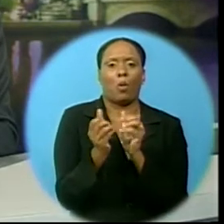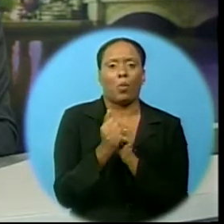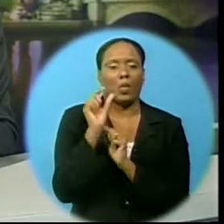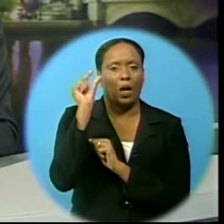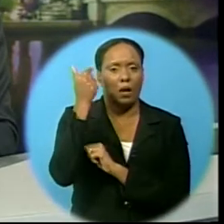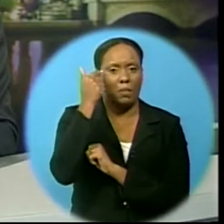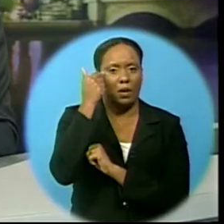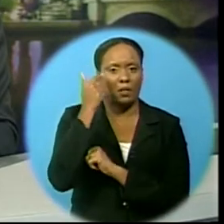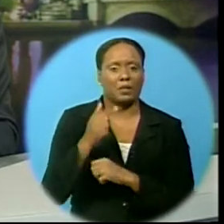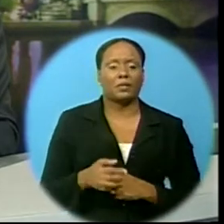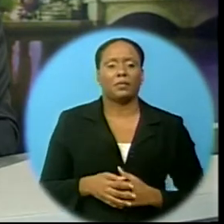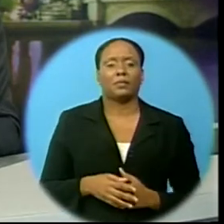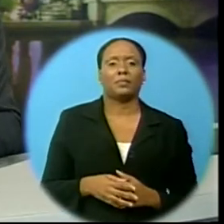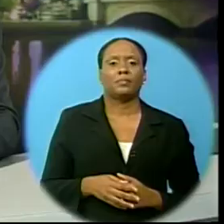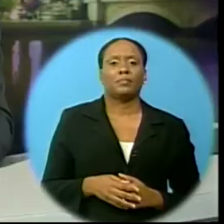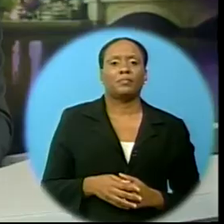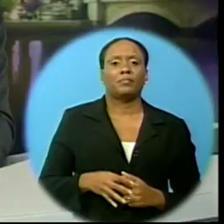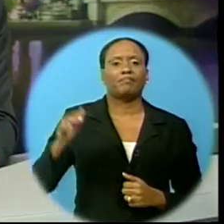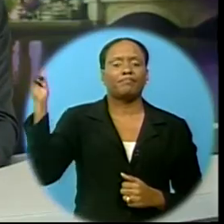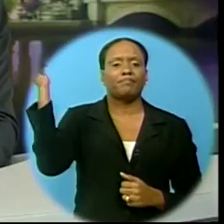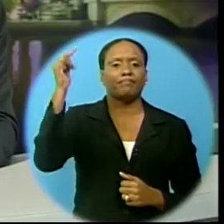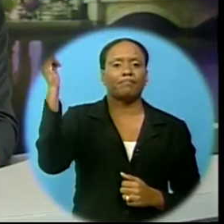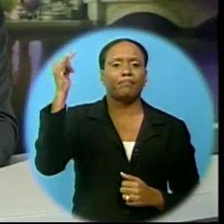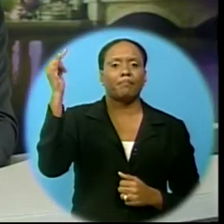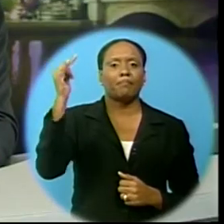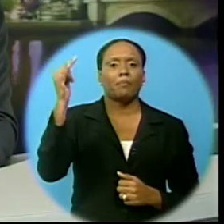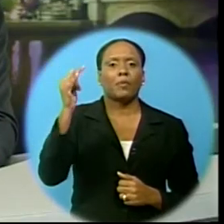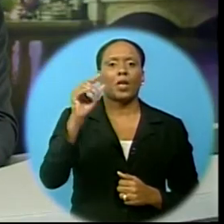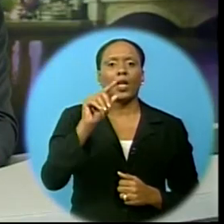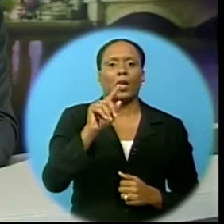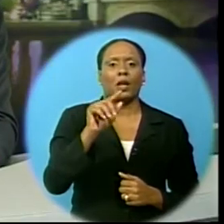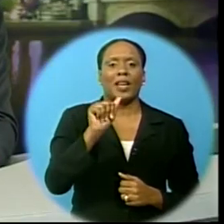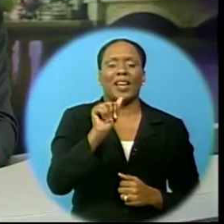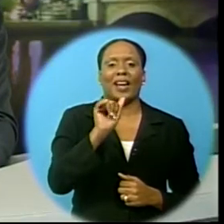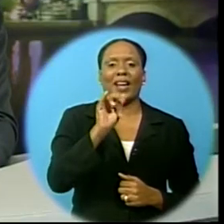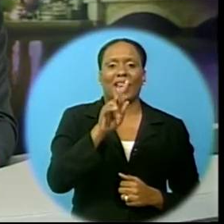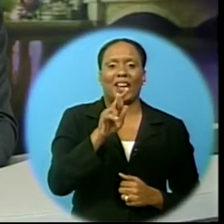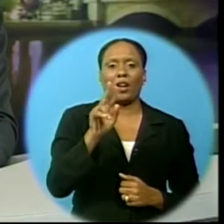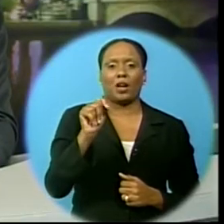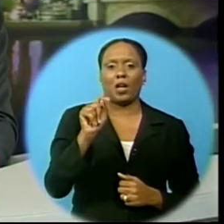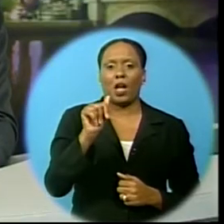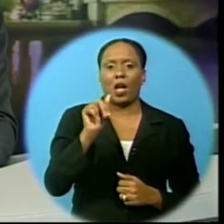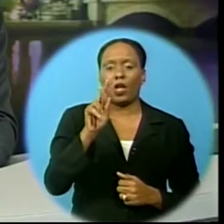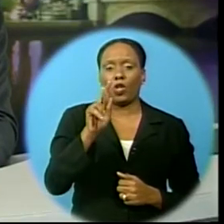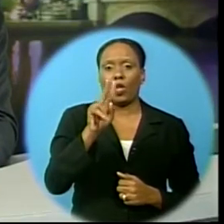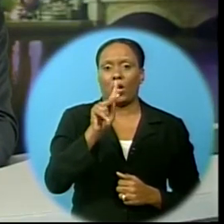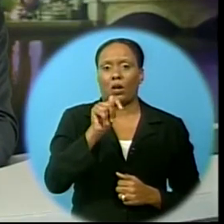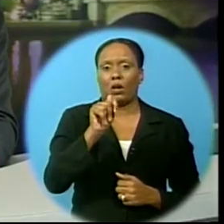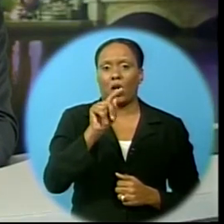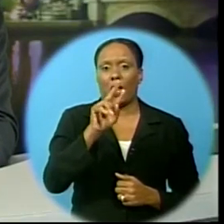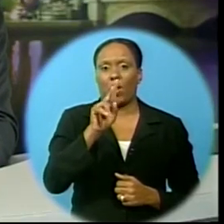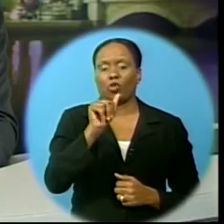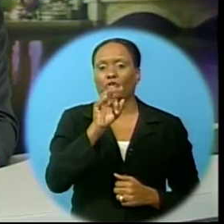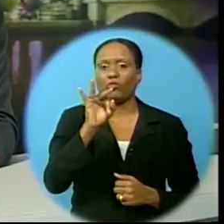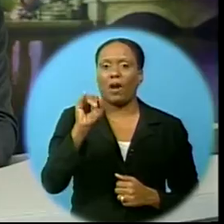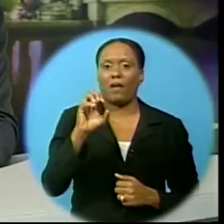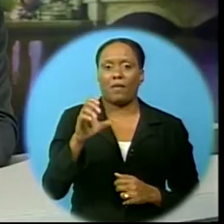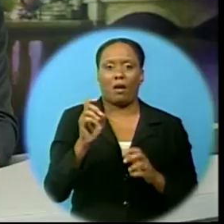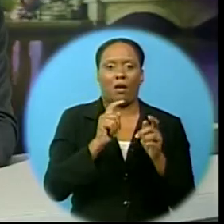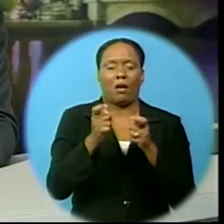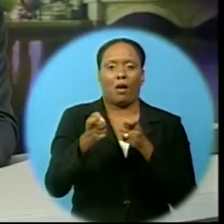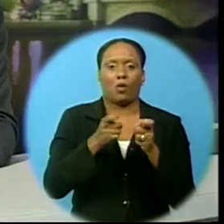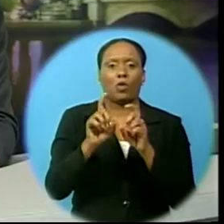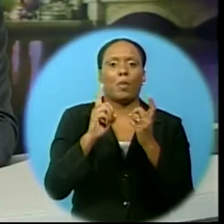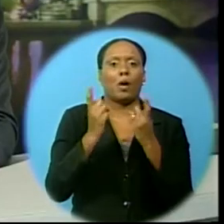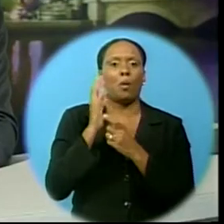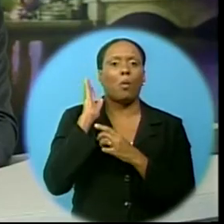government. The Air Traffic Control Department is getting some staff, but it won't be for a little while. It appears that government is moving